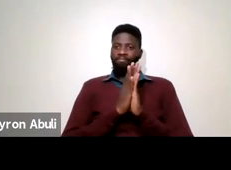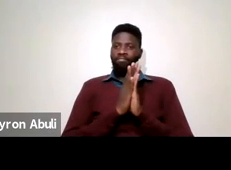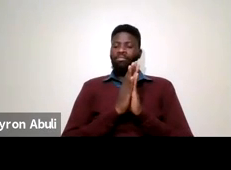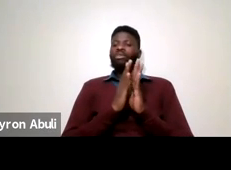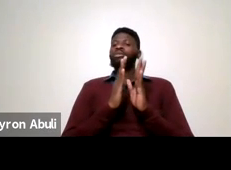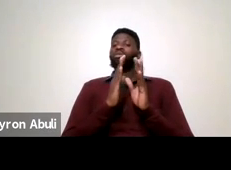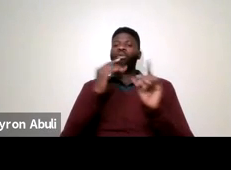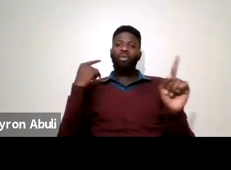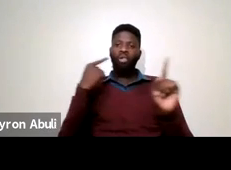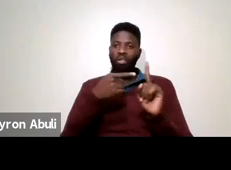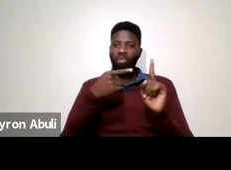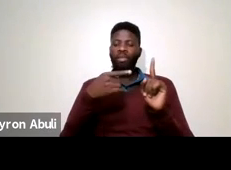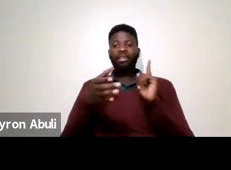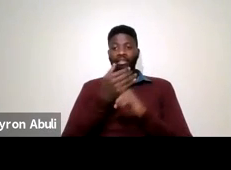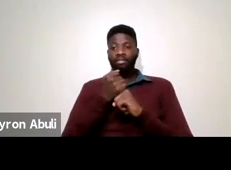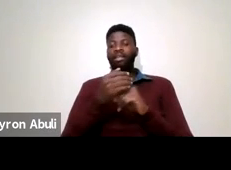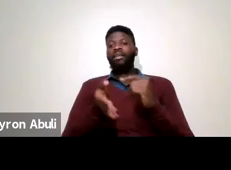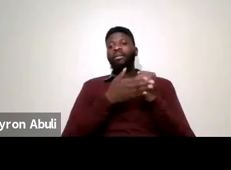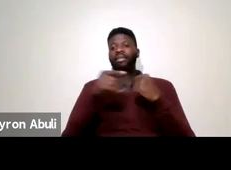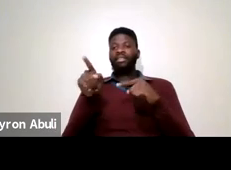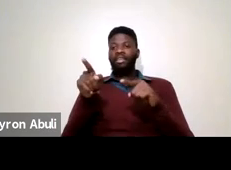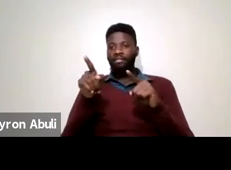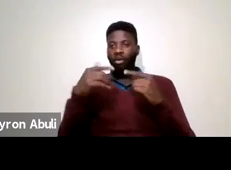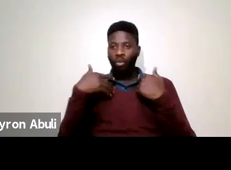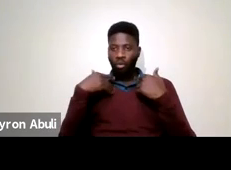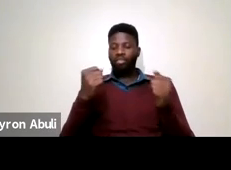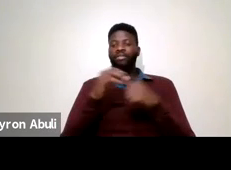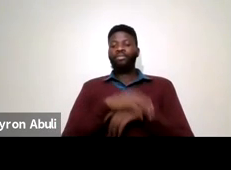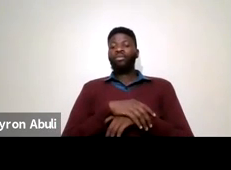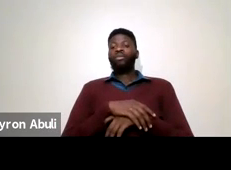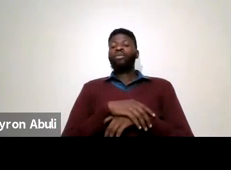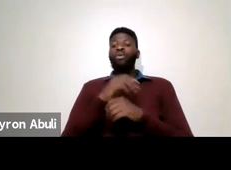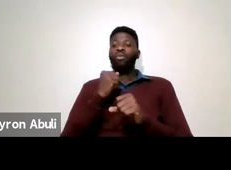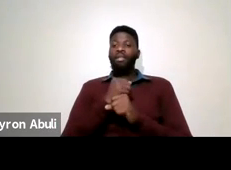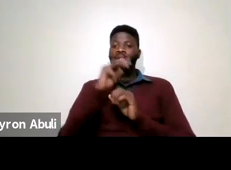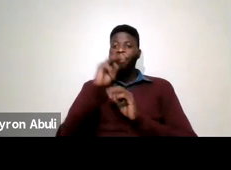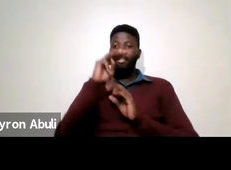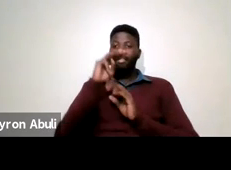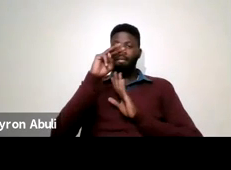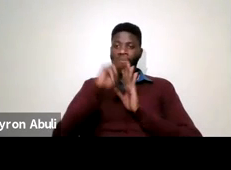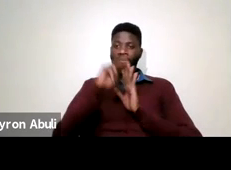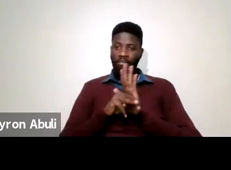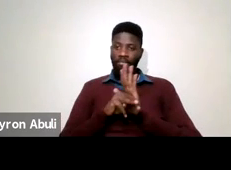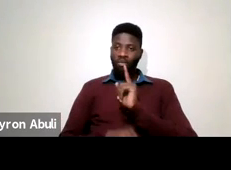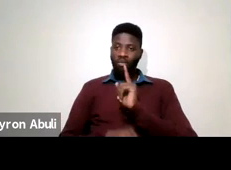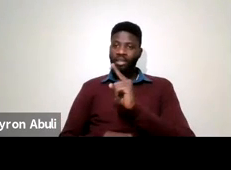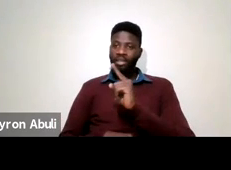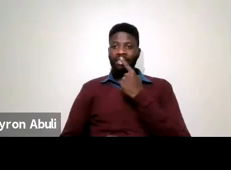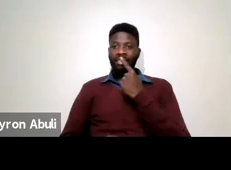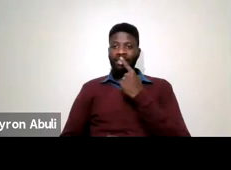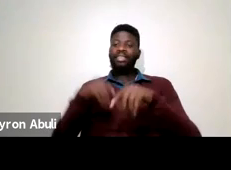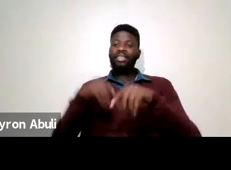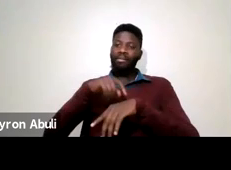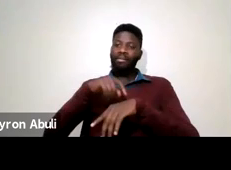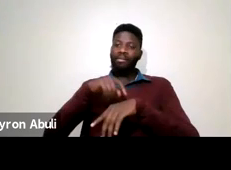own confidence. This is what one of our colleagues said, that when you have your goals set, especially if they